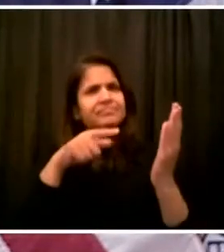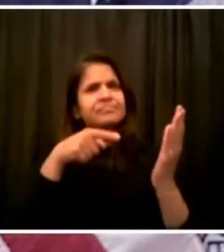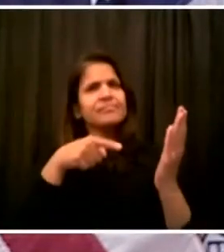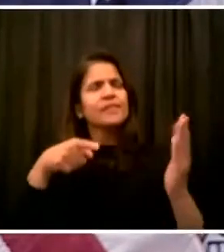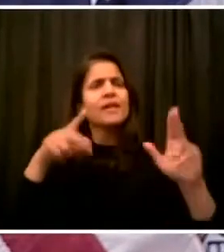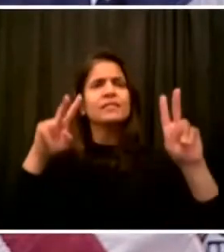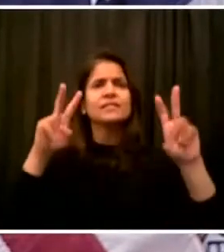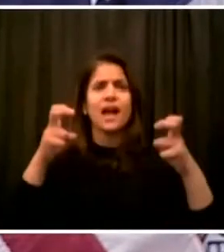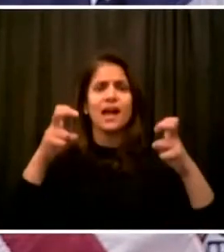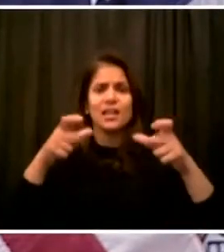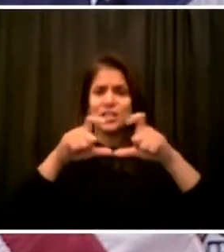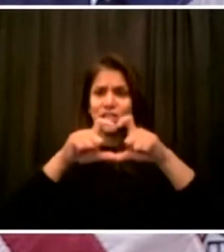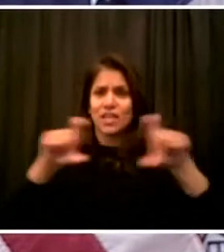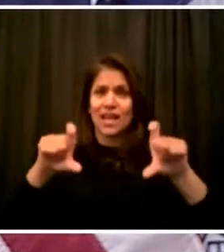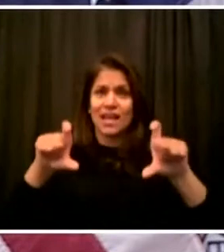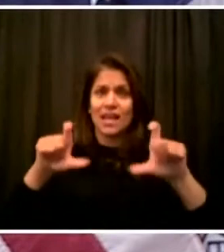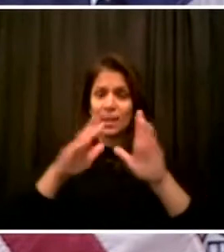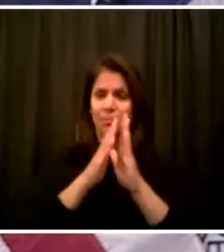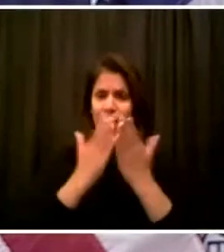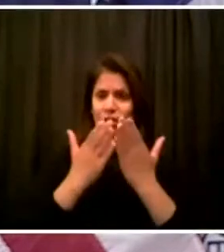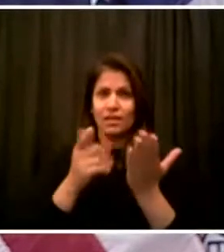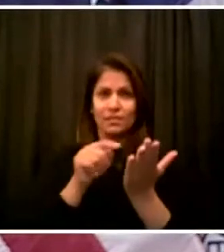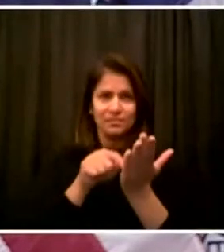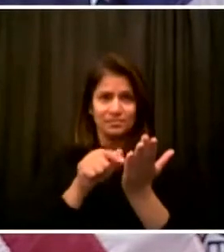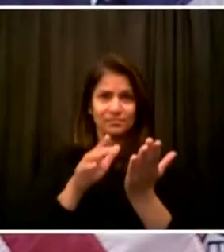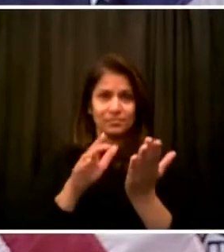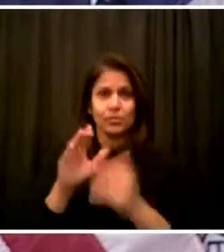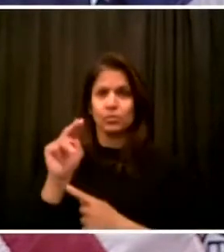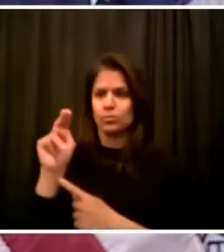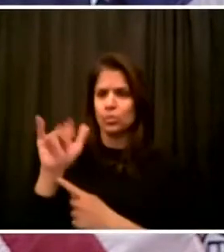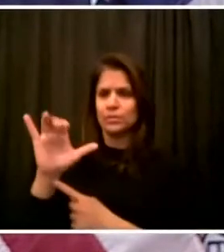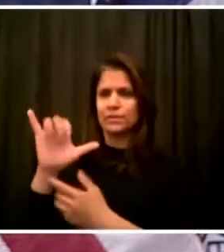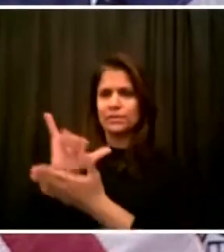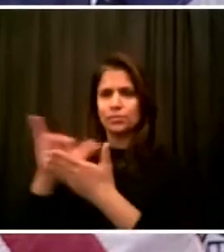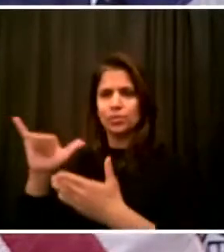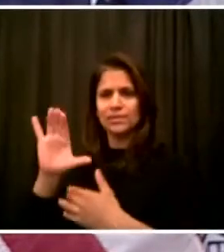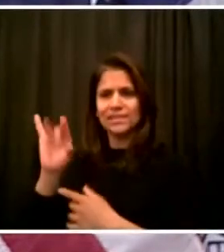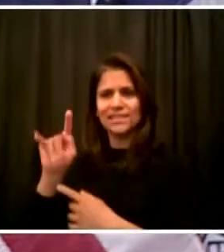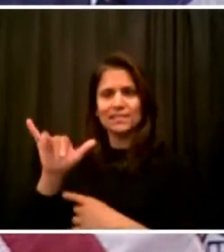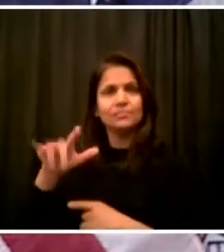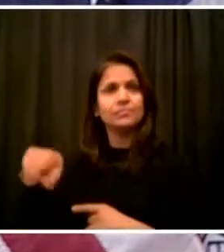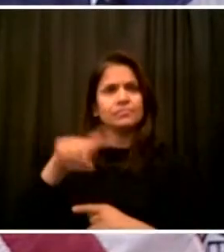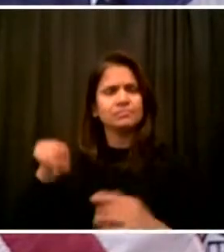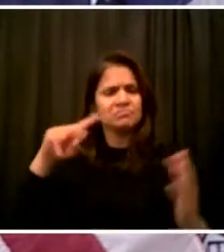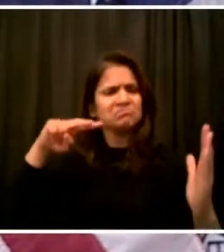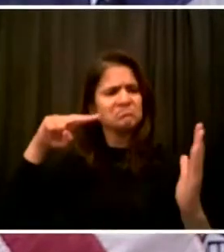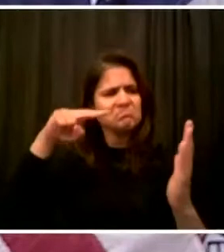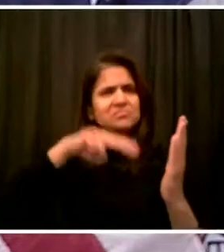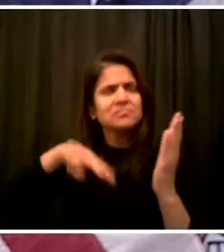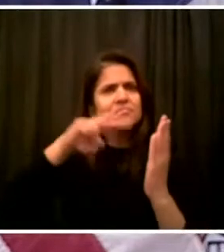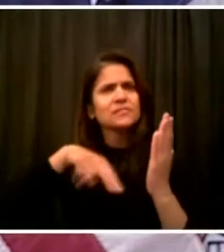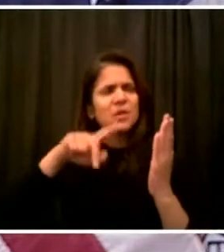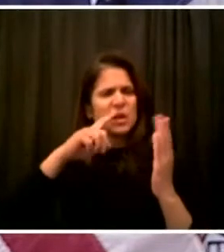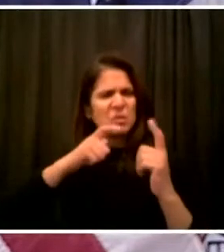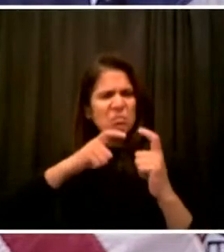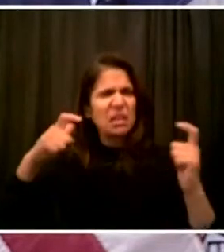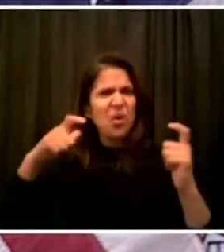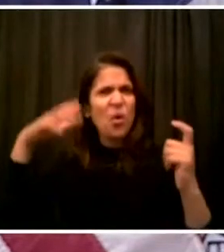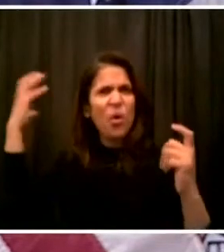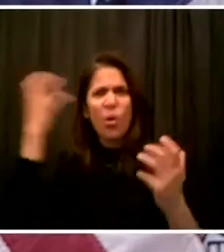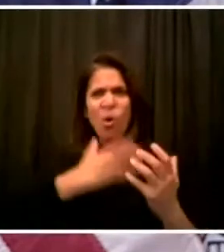city placed for PPE was with a business who had never contracted with the city, and had a history of tax and other